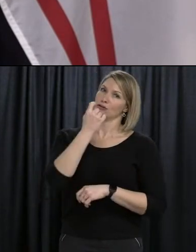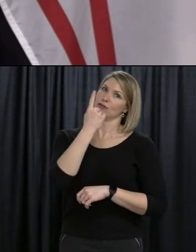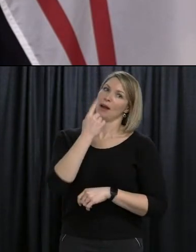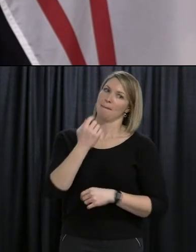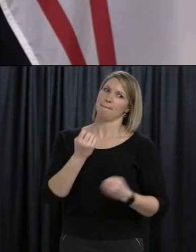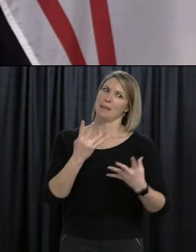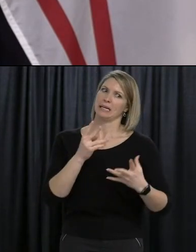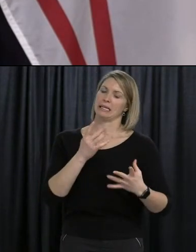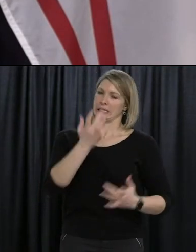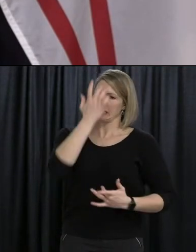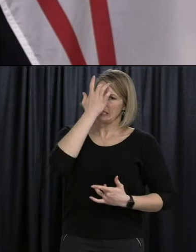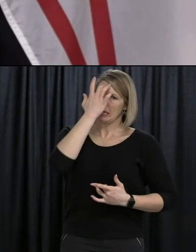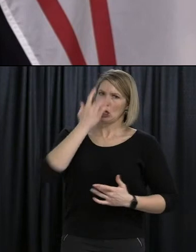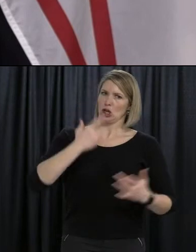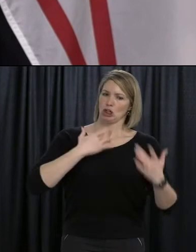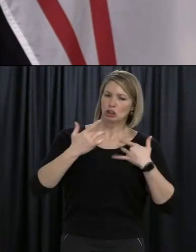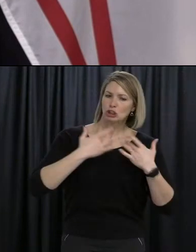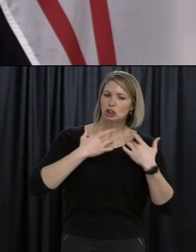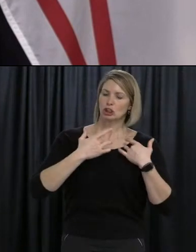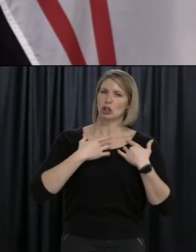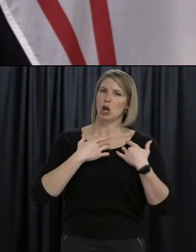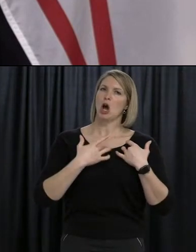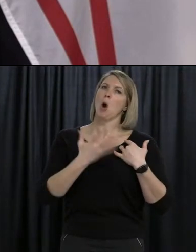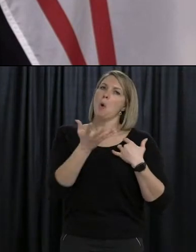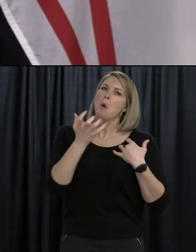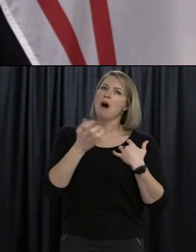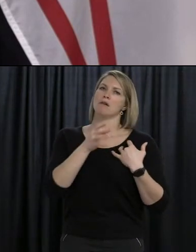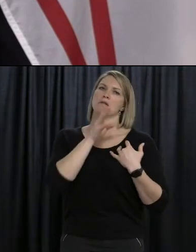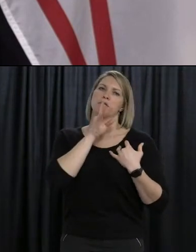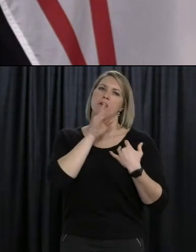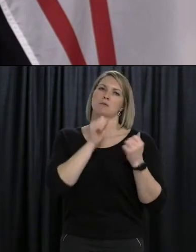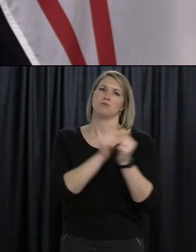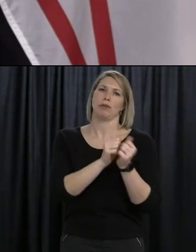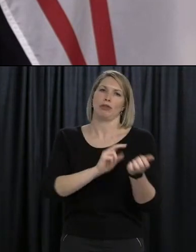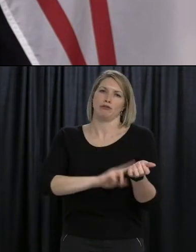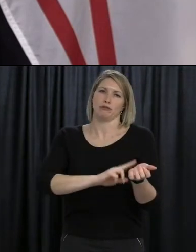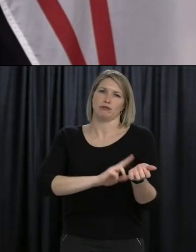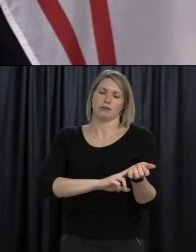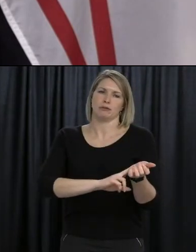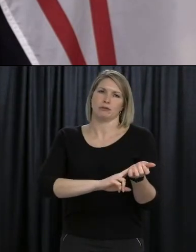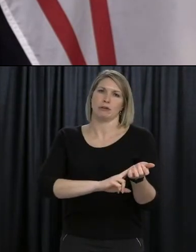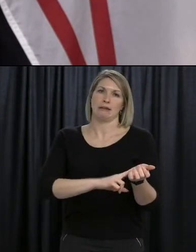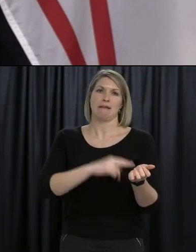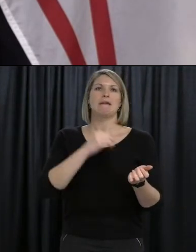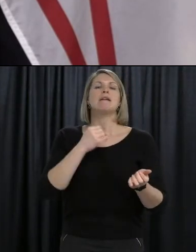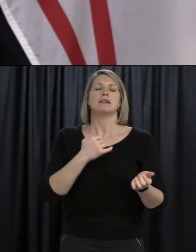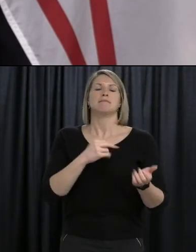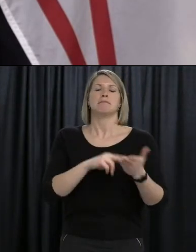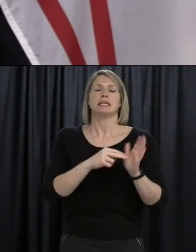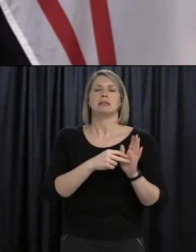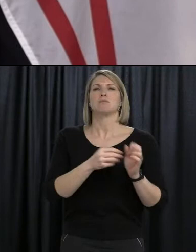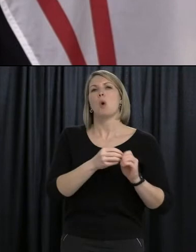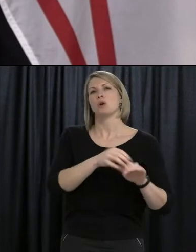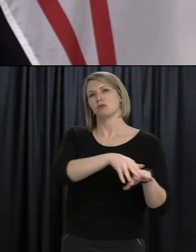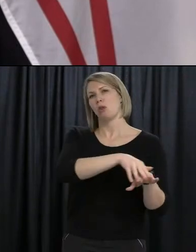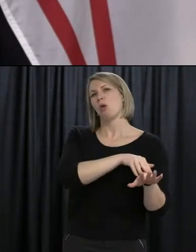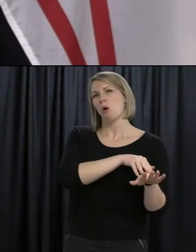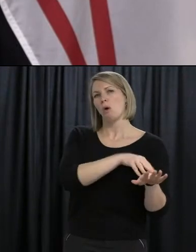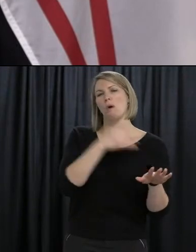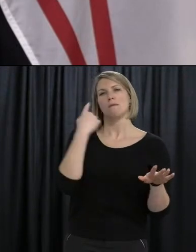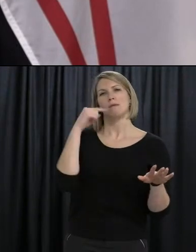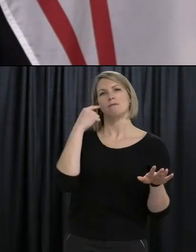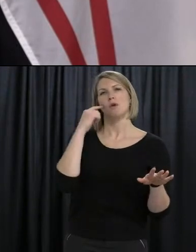calling 811 right now, and the wait to speak with a nurse through the health line may take a little longer than usual.